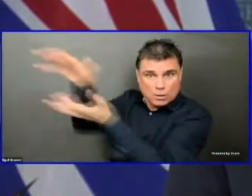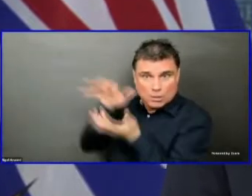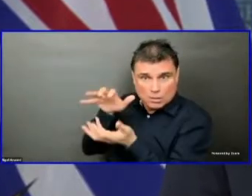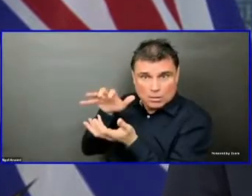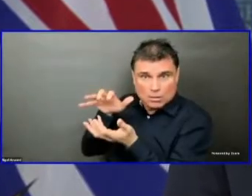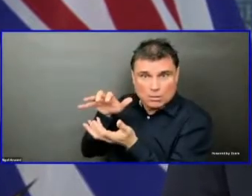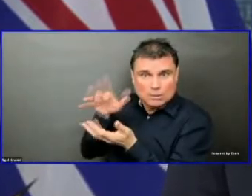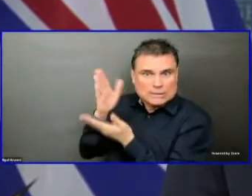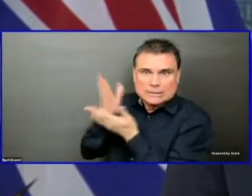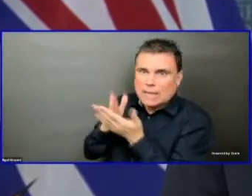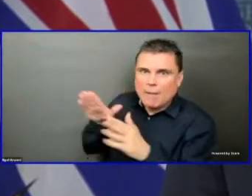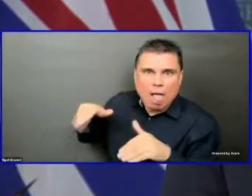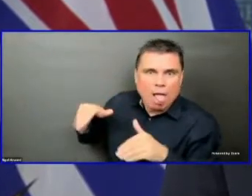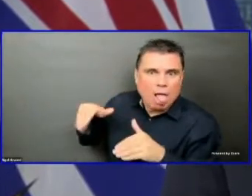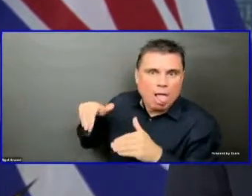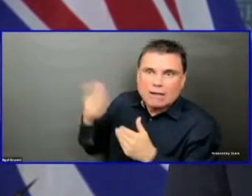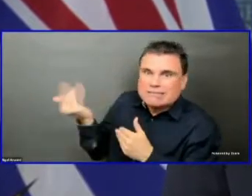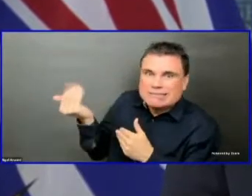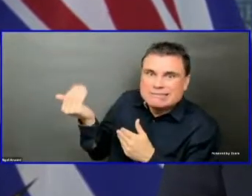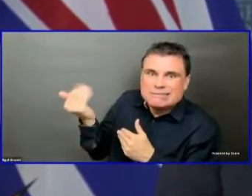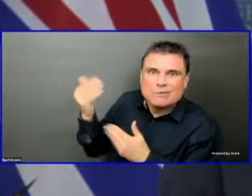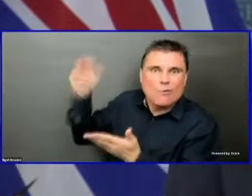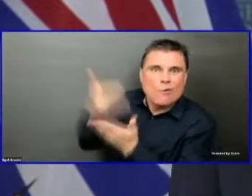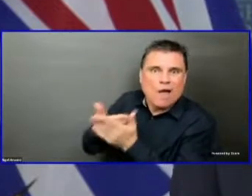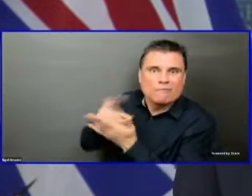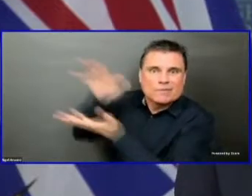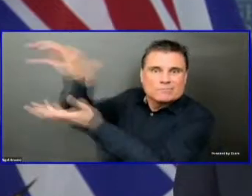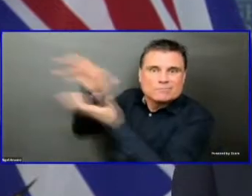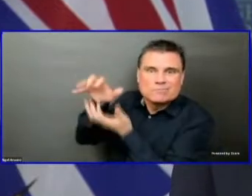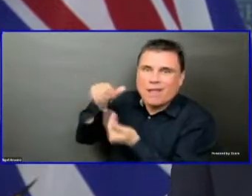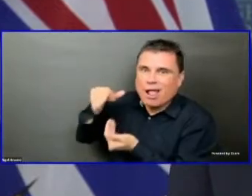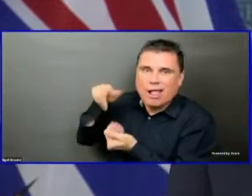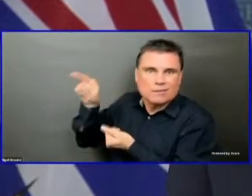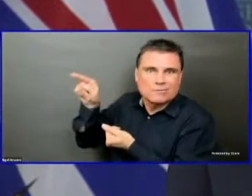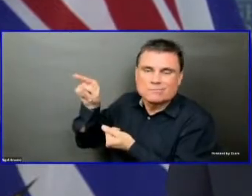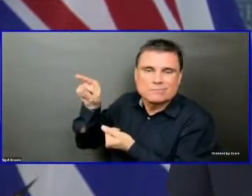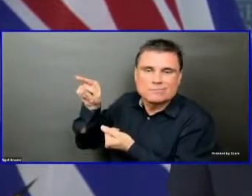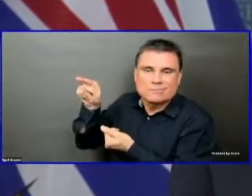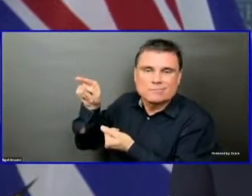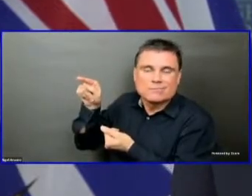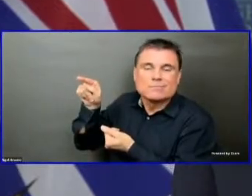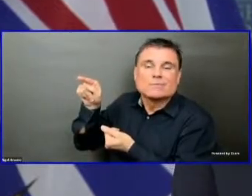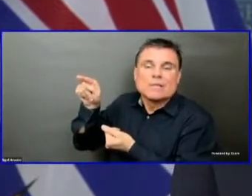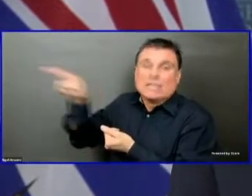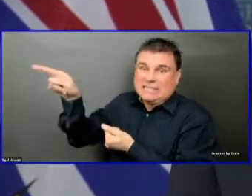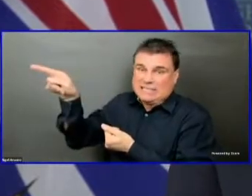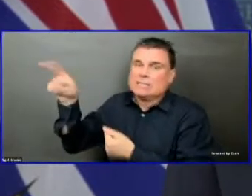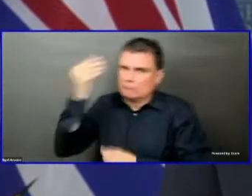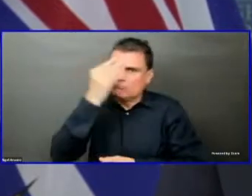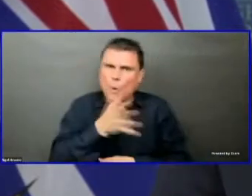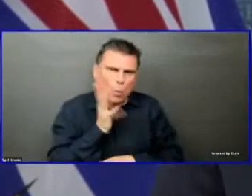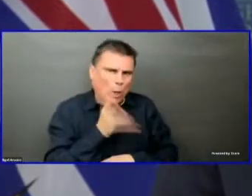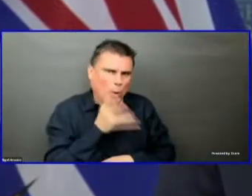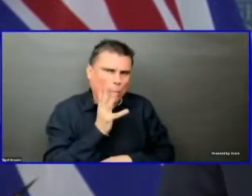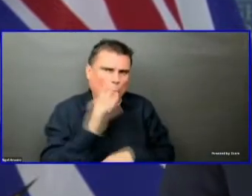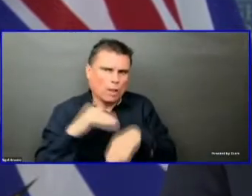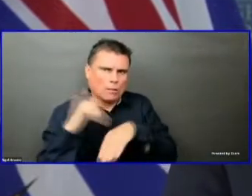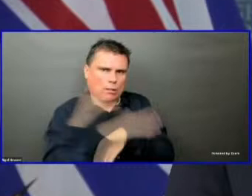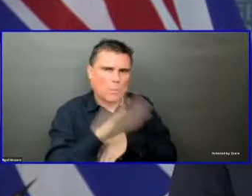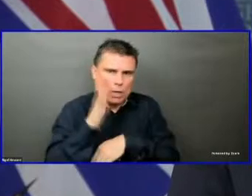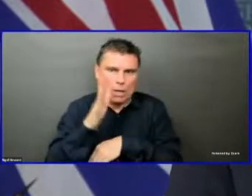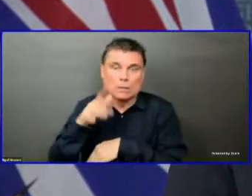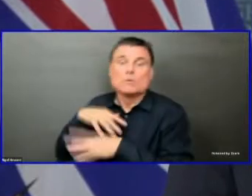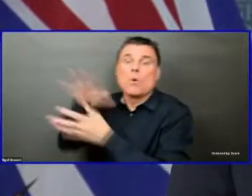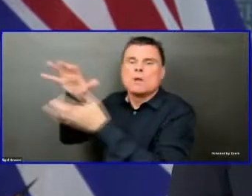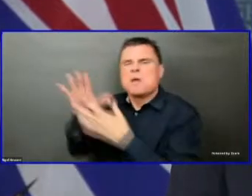come to British Columbia in the last short period will be provided and be made up for by the end of March. To the end of February 3rd, which